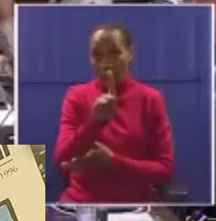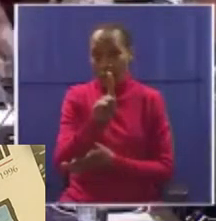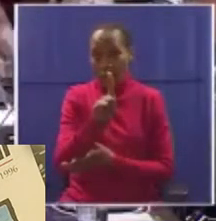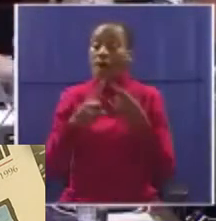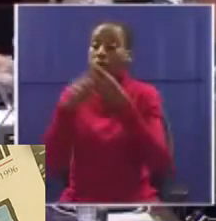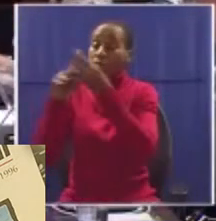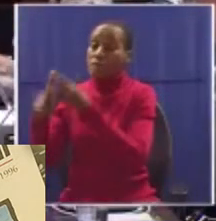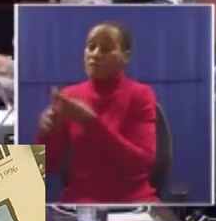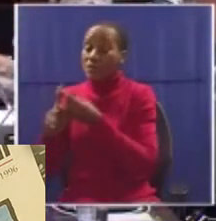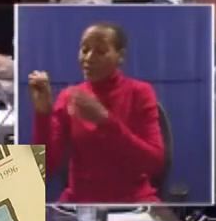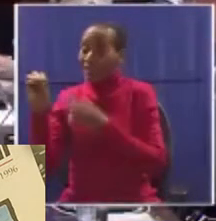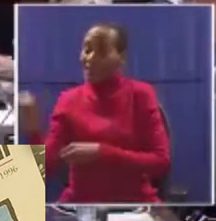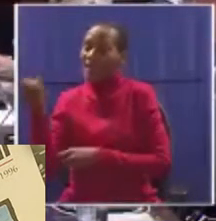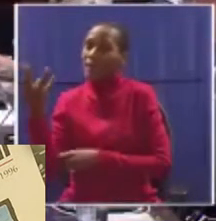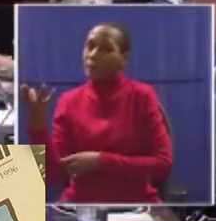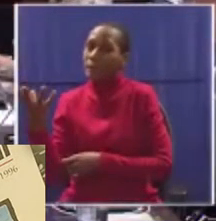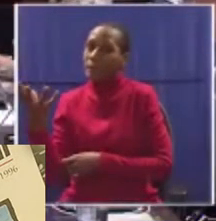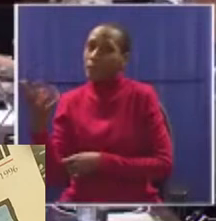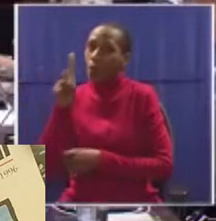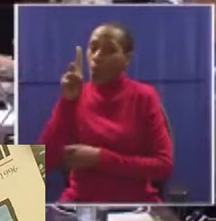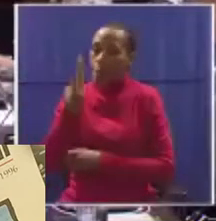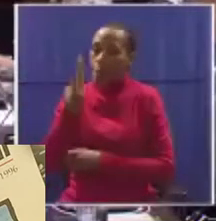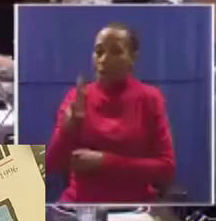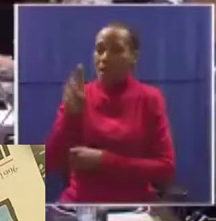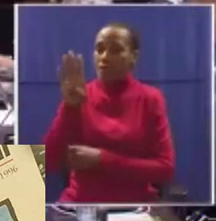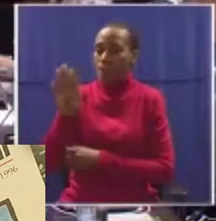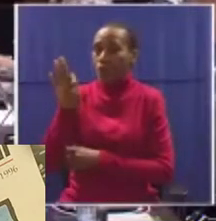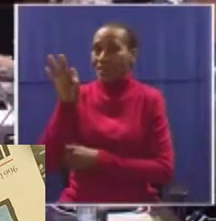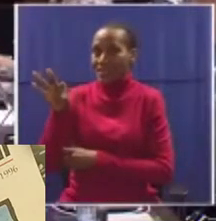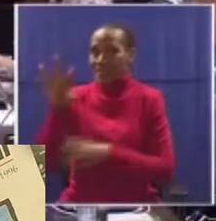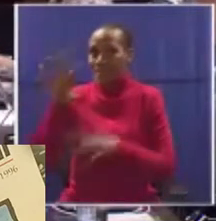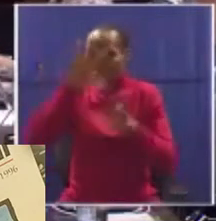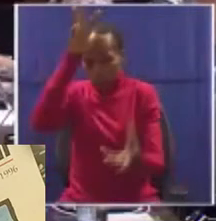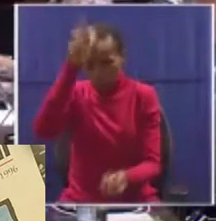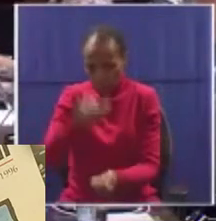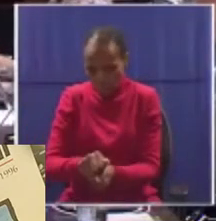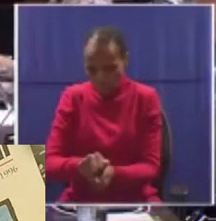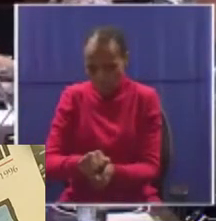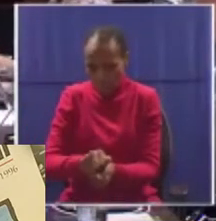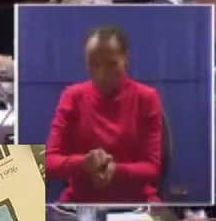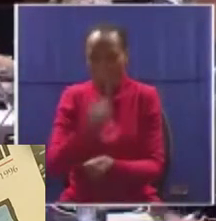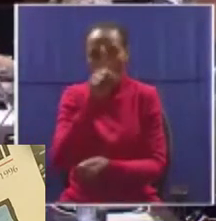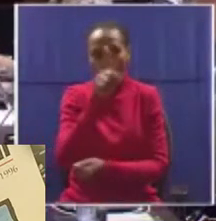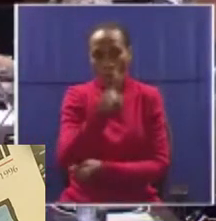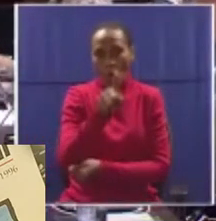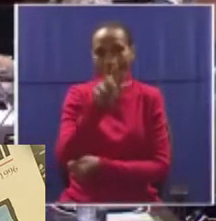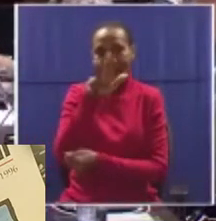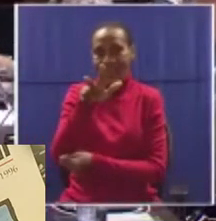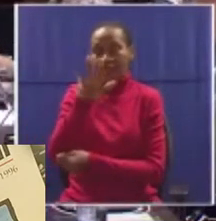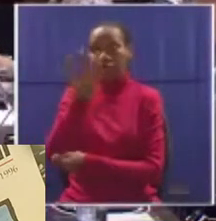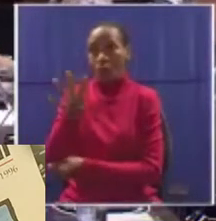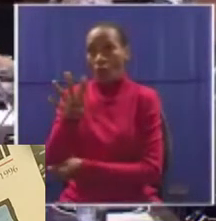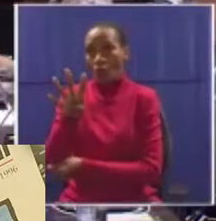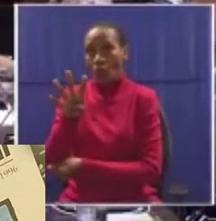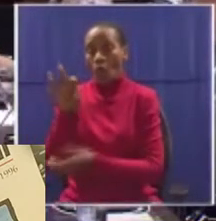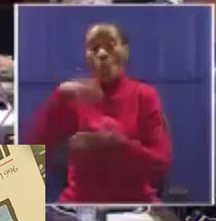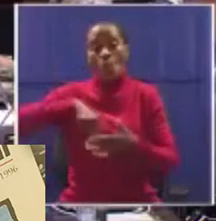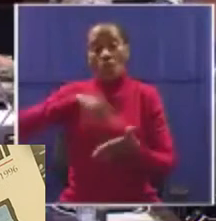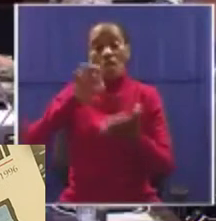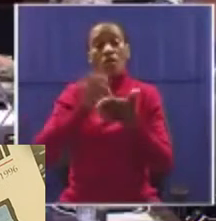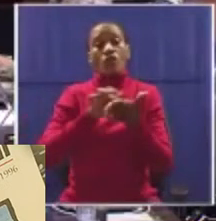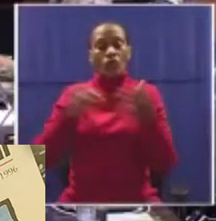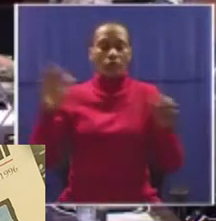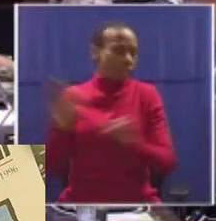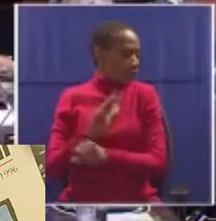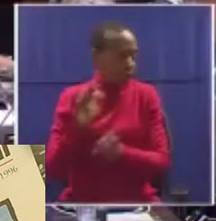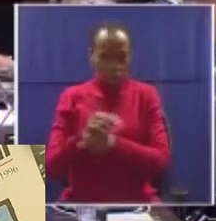on the virtual platform is 143 totaling up to 284 we vote in